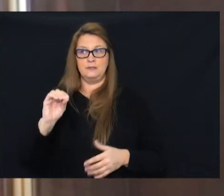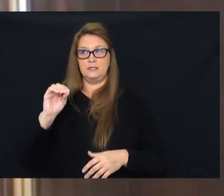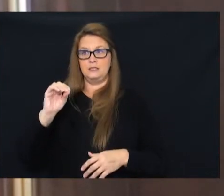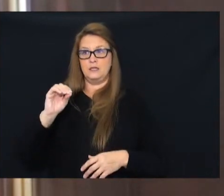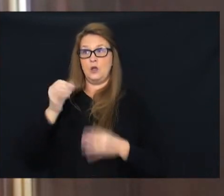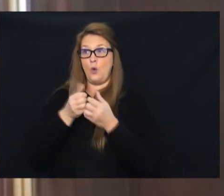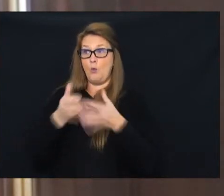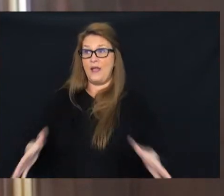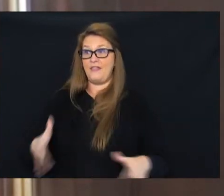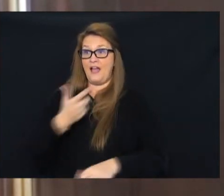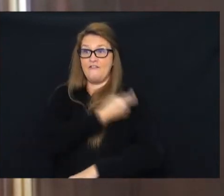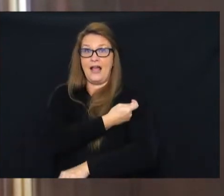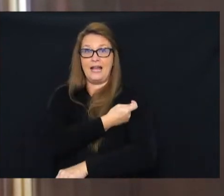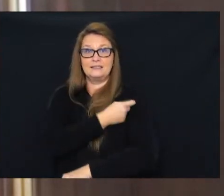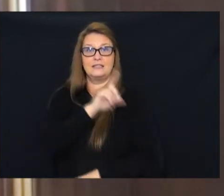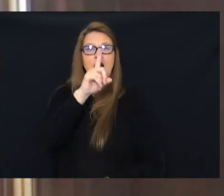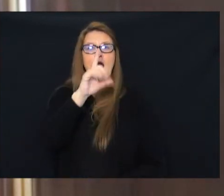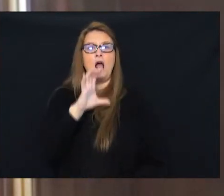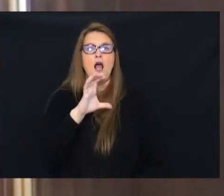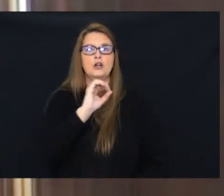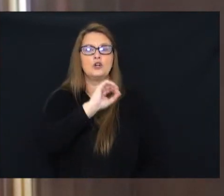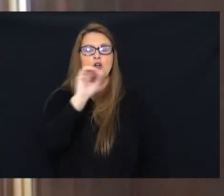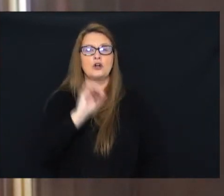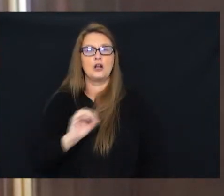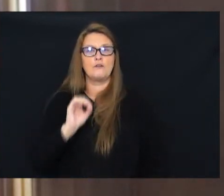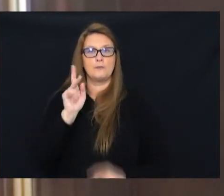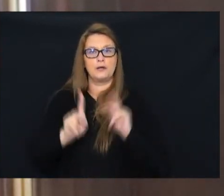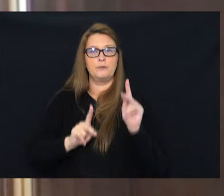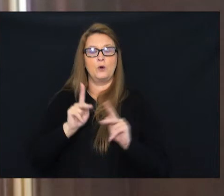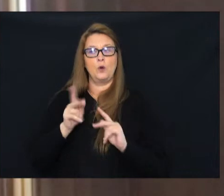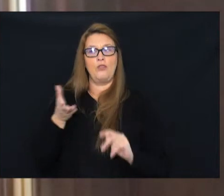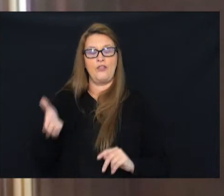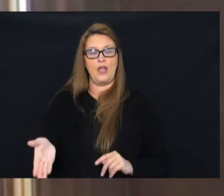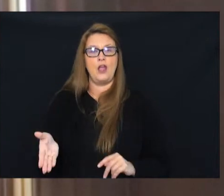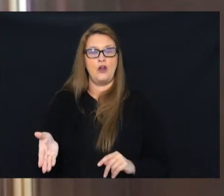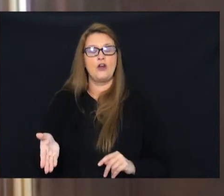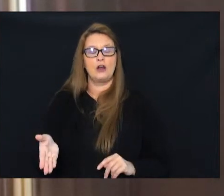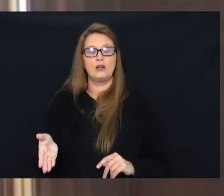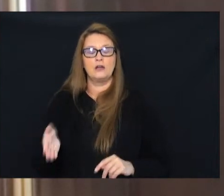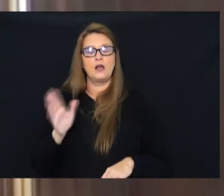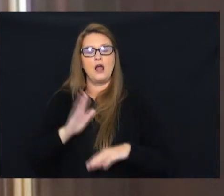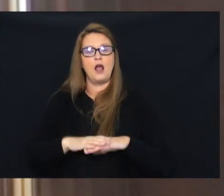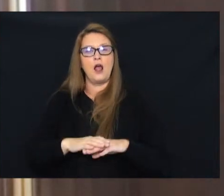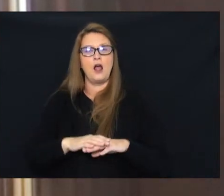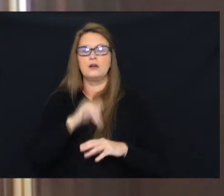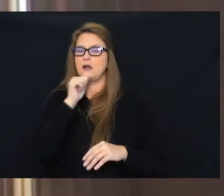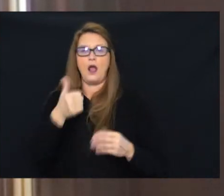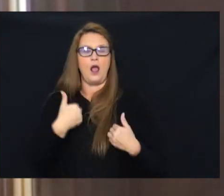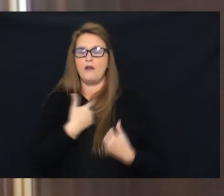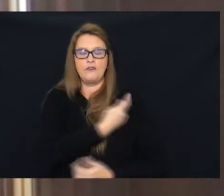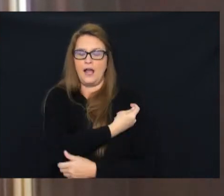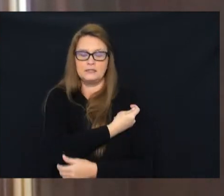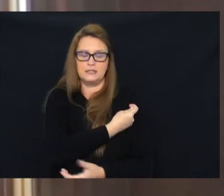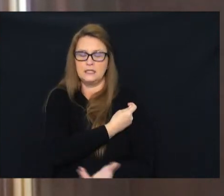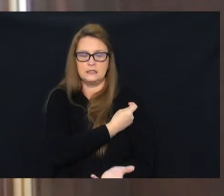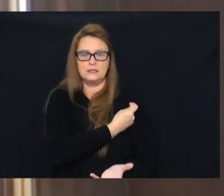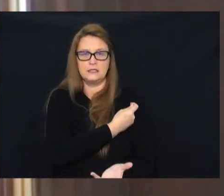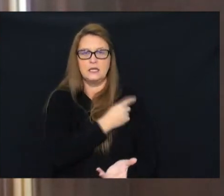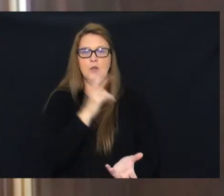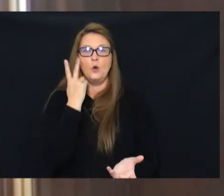unvaccinated, 100% of the people on the ECMO machines are unvaccinated. And we find the same